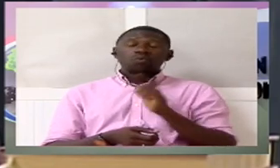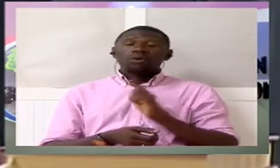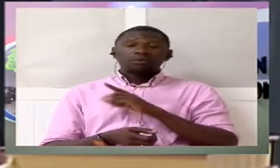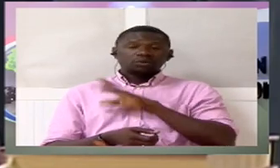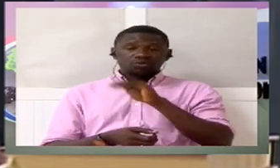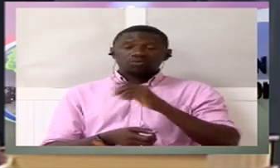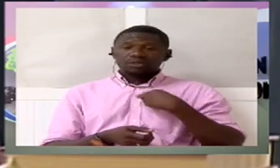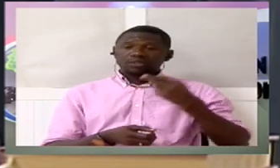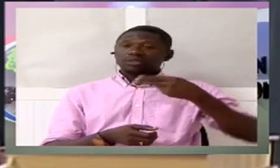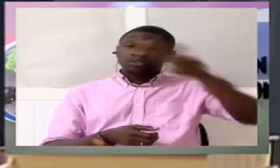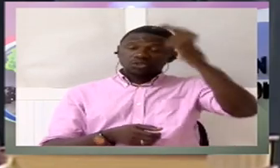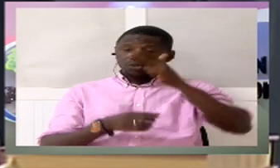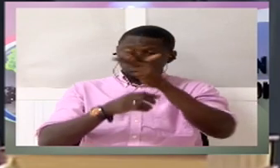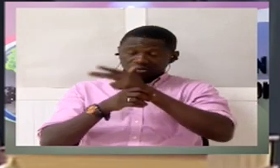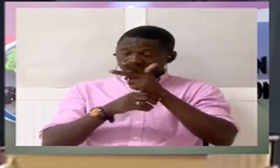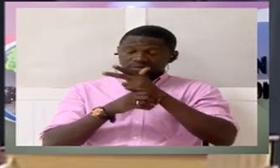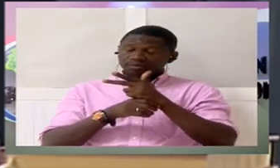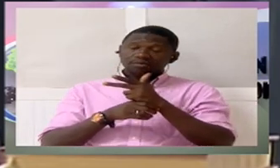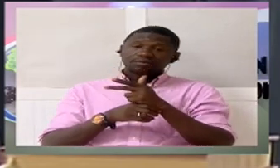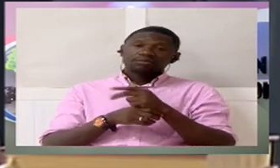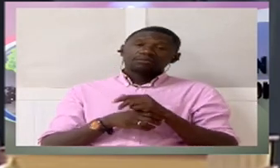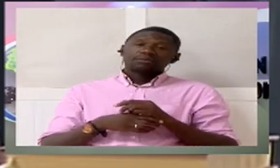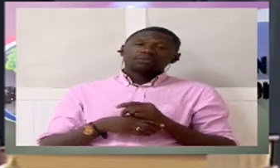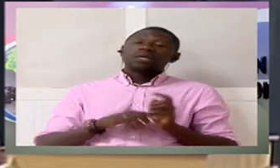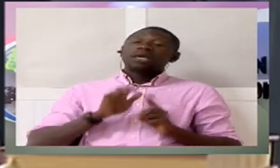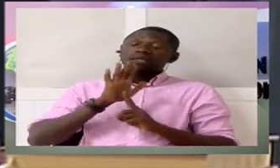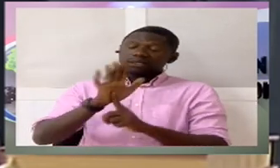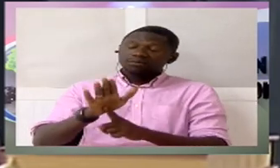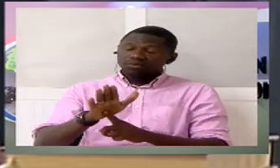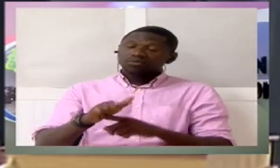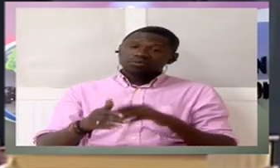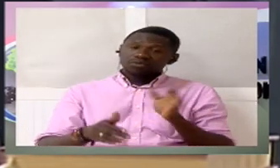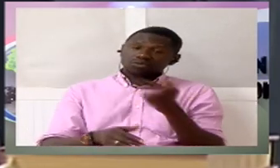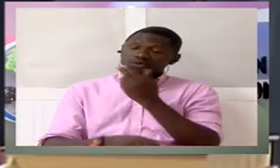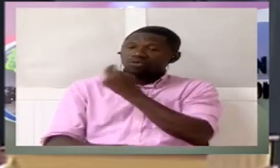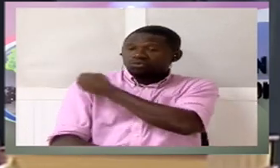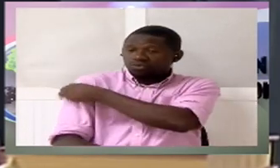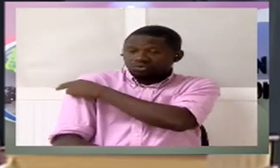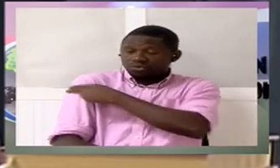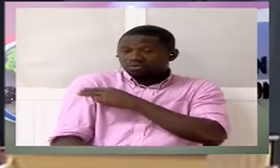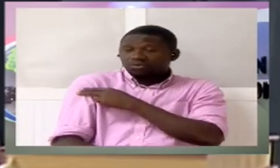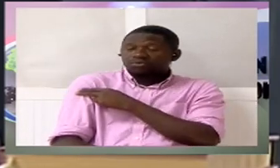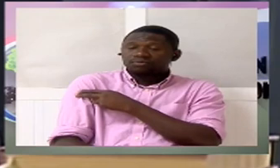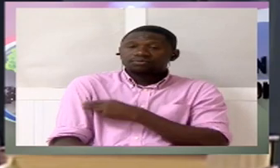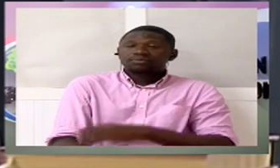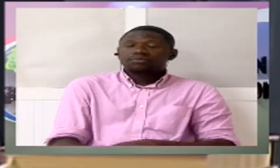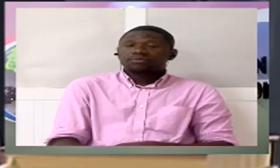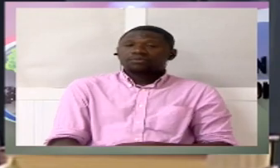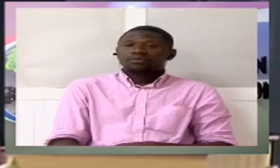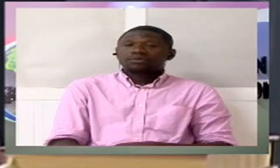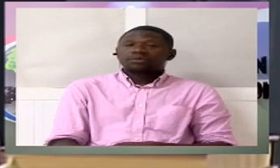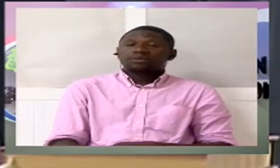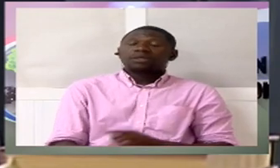we did with the senior officers? I'm like hani loptan tafan. For instance, even when it came to going to the hospital. Nim baba